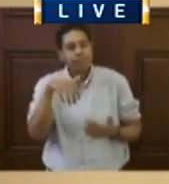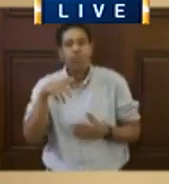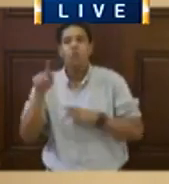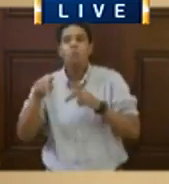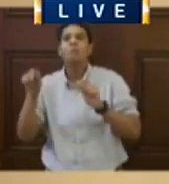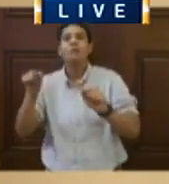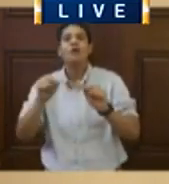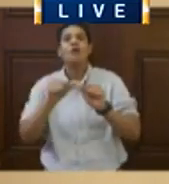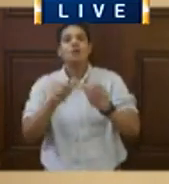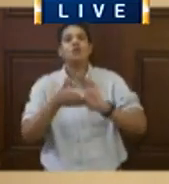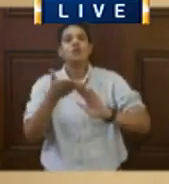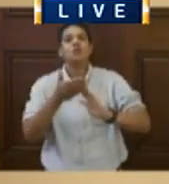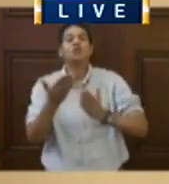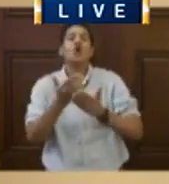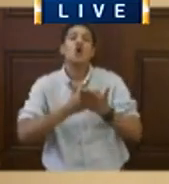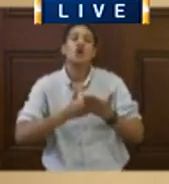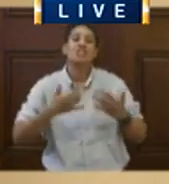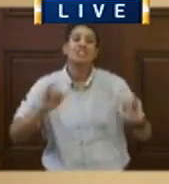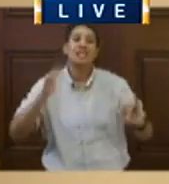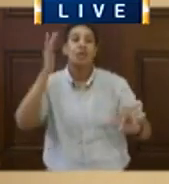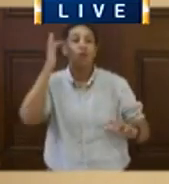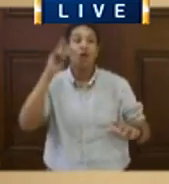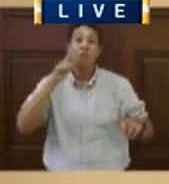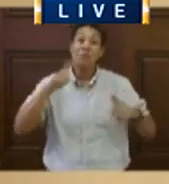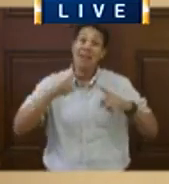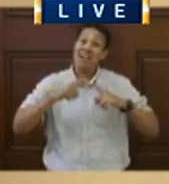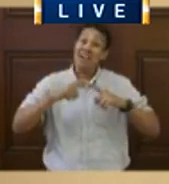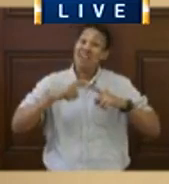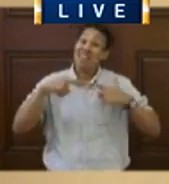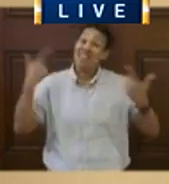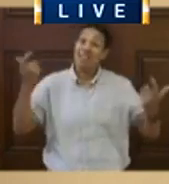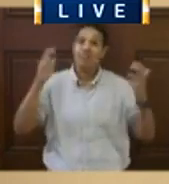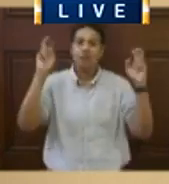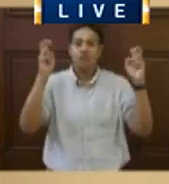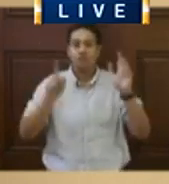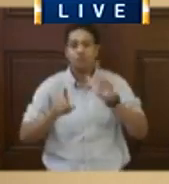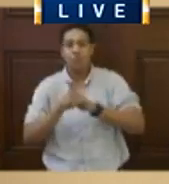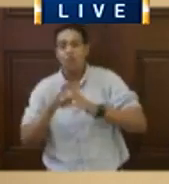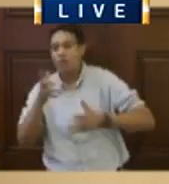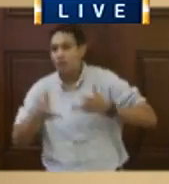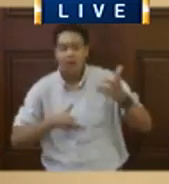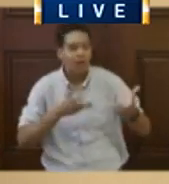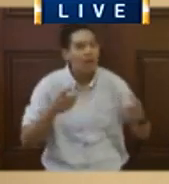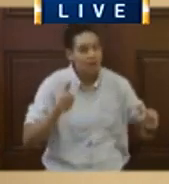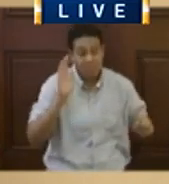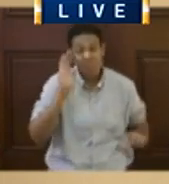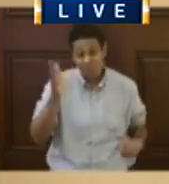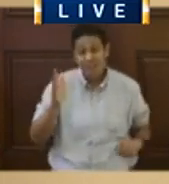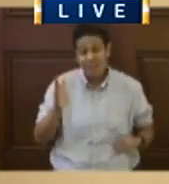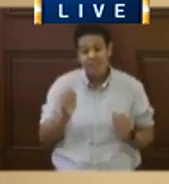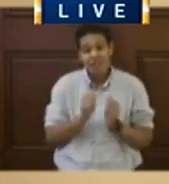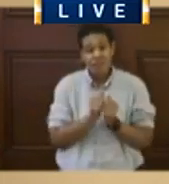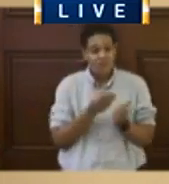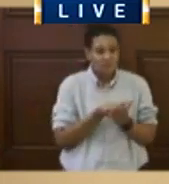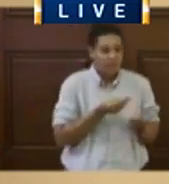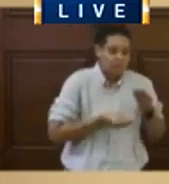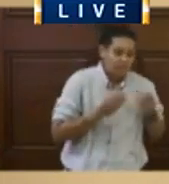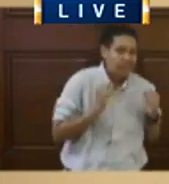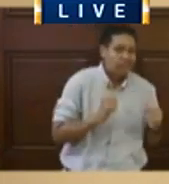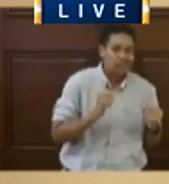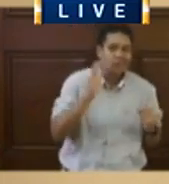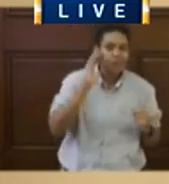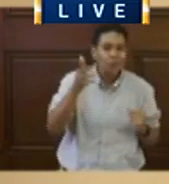to earn, because there's going to be a significant fallout. So we sector by sector, the private